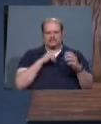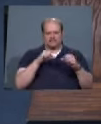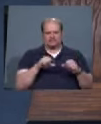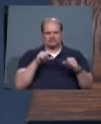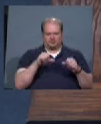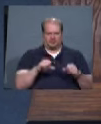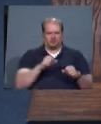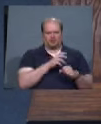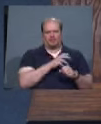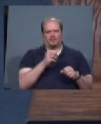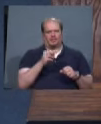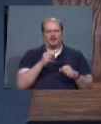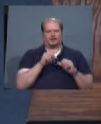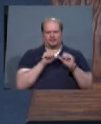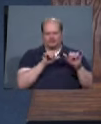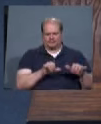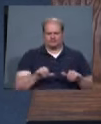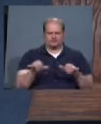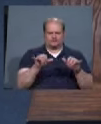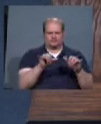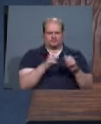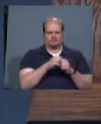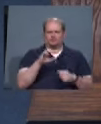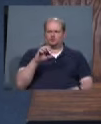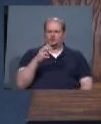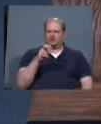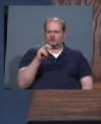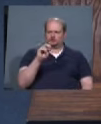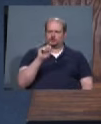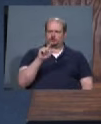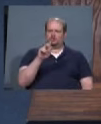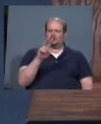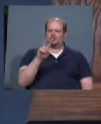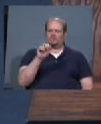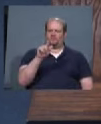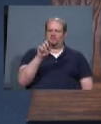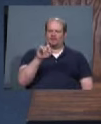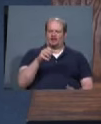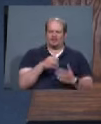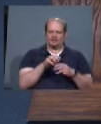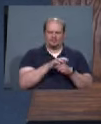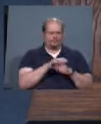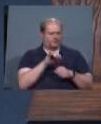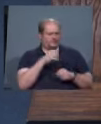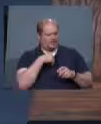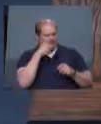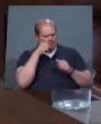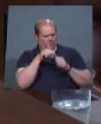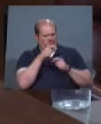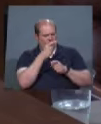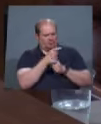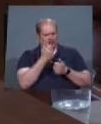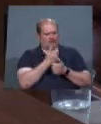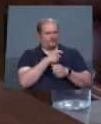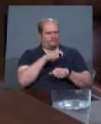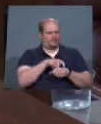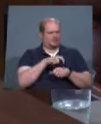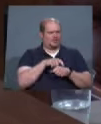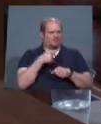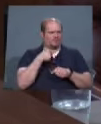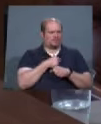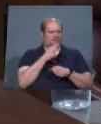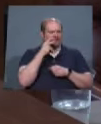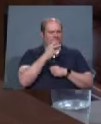acceptable and consistent with Chenal Valley neighborhood. Well, if memory serves me correctly, every time we have